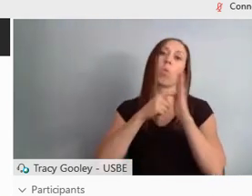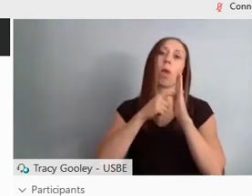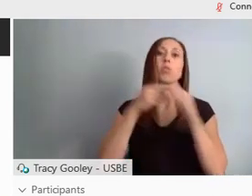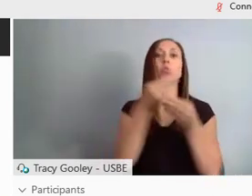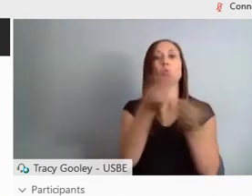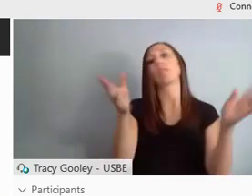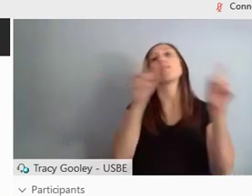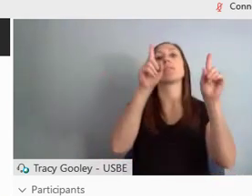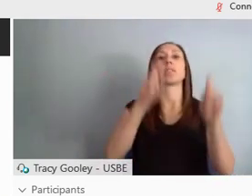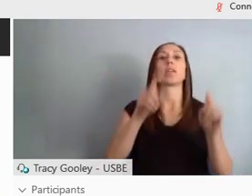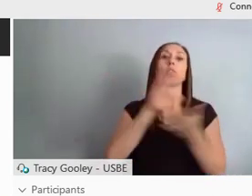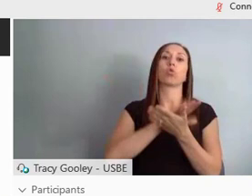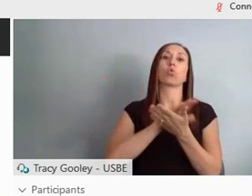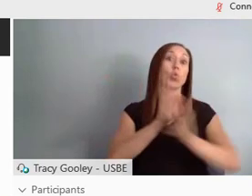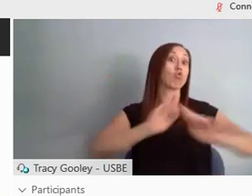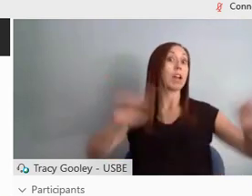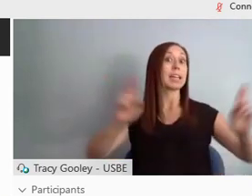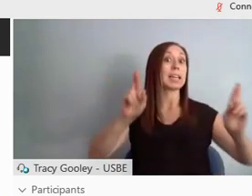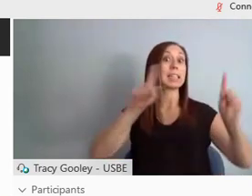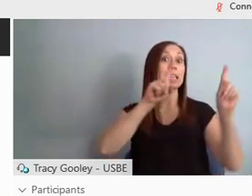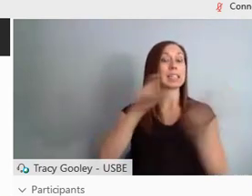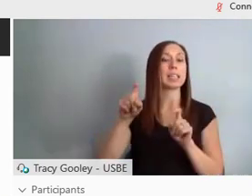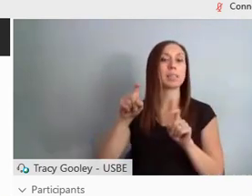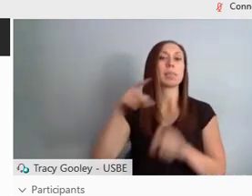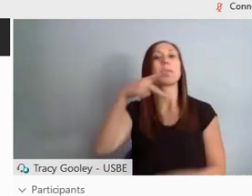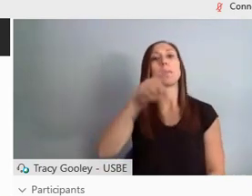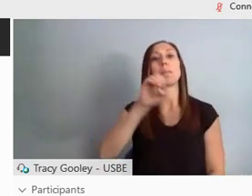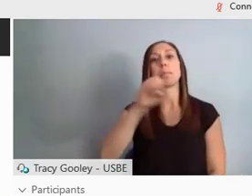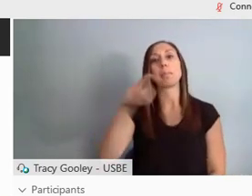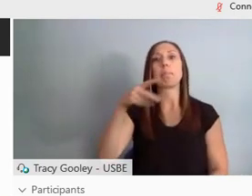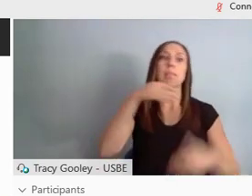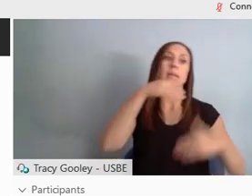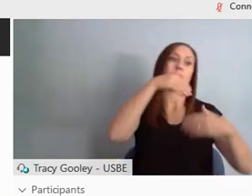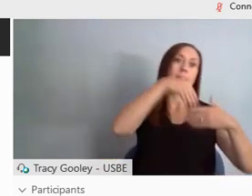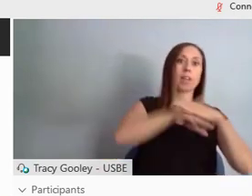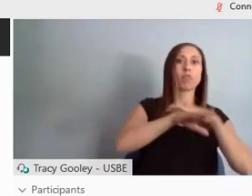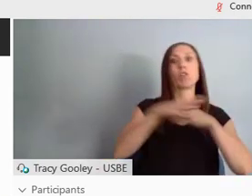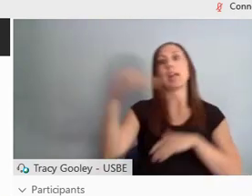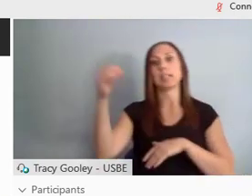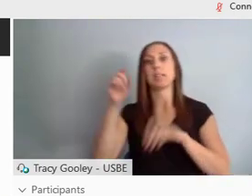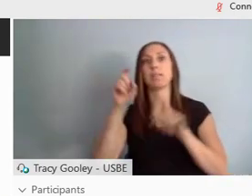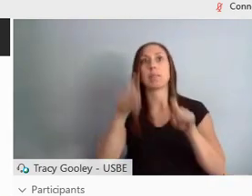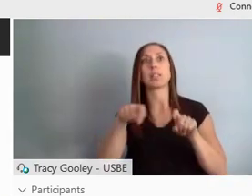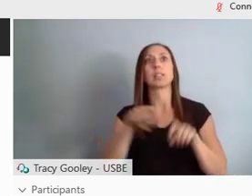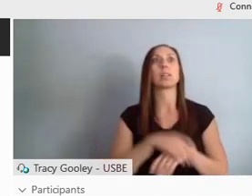to administer the school readiness assessment or the PEEP entry and exit.